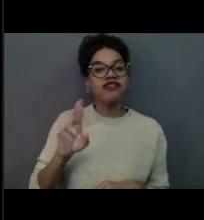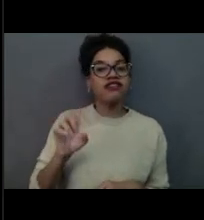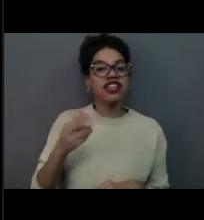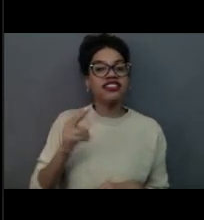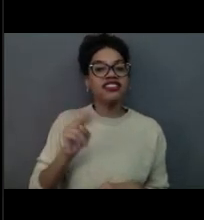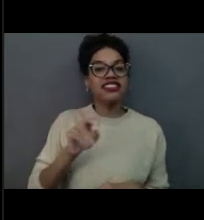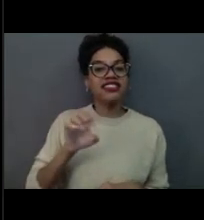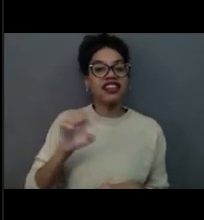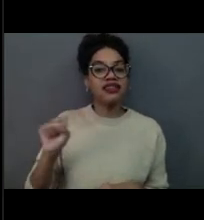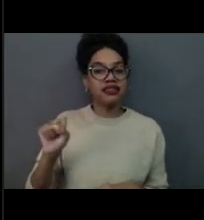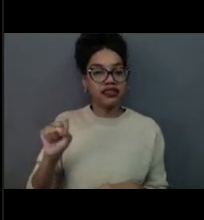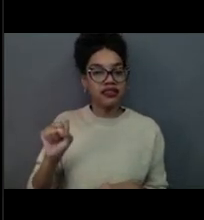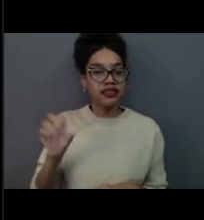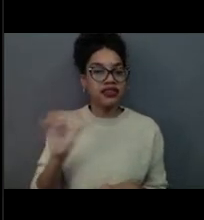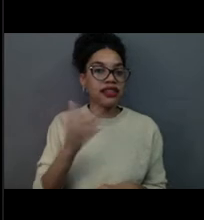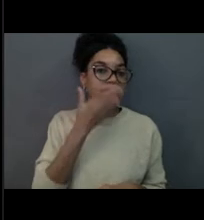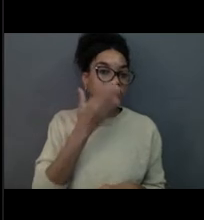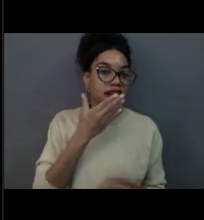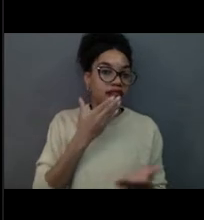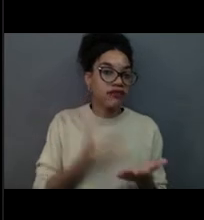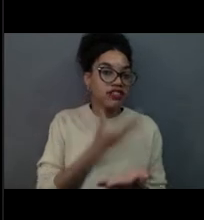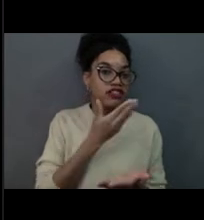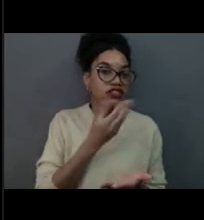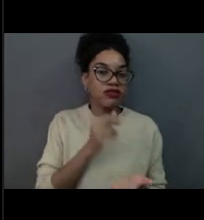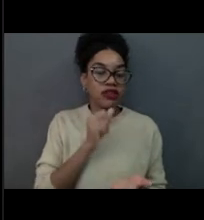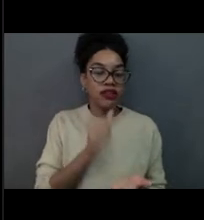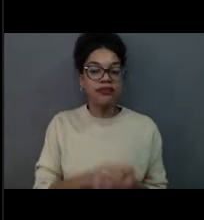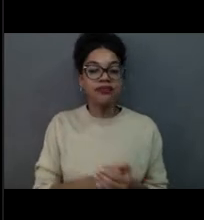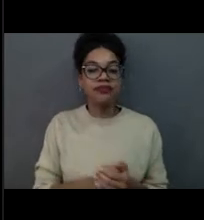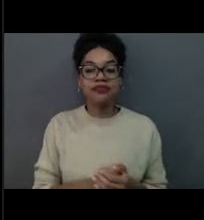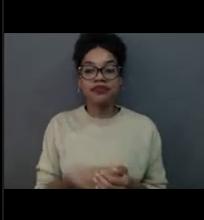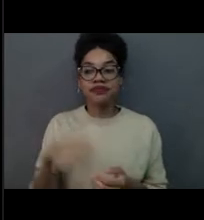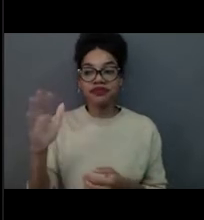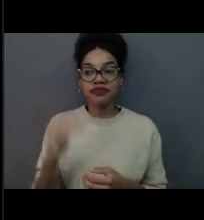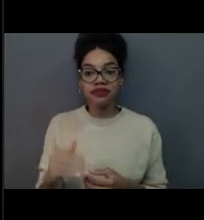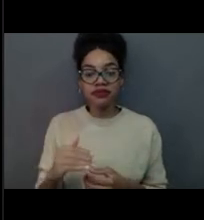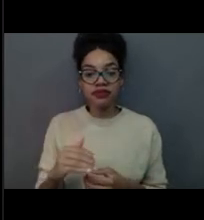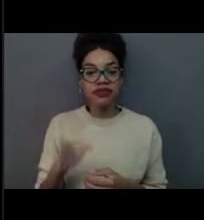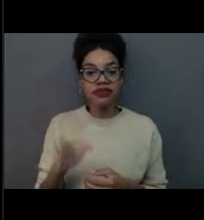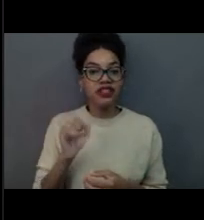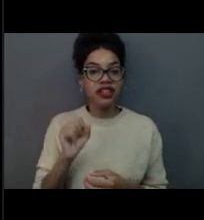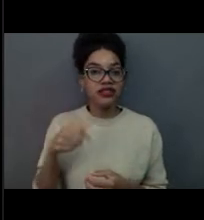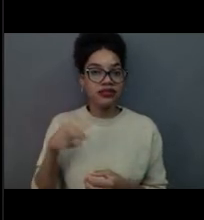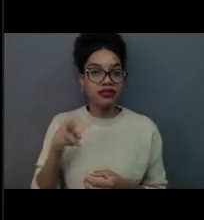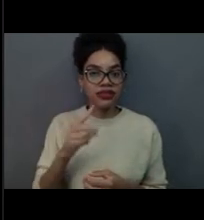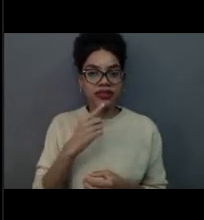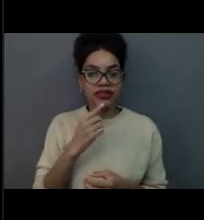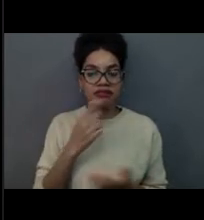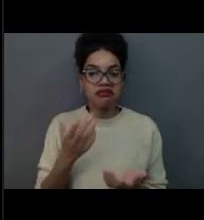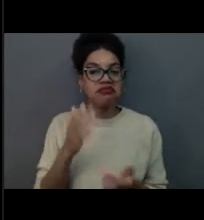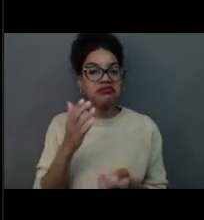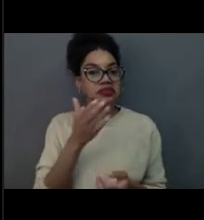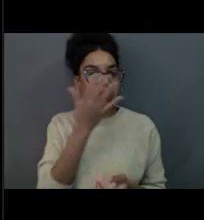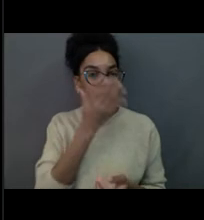expands on that, like whether they smell fresh. A lot of people, Jasper, saying how it looks and how it